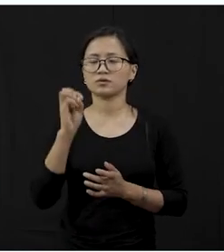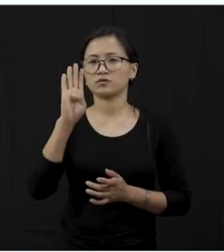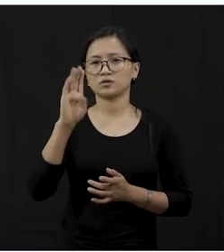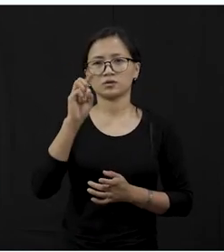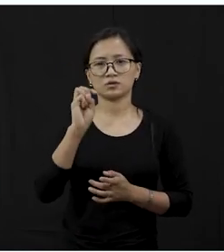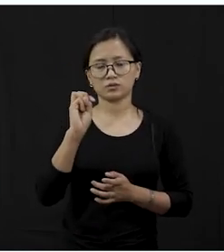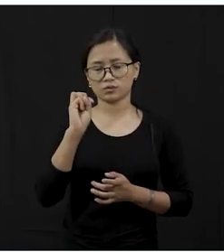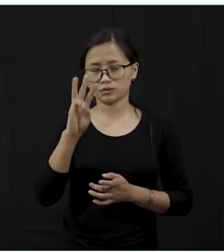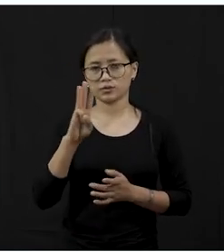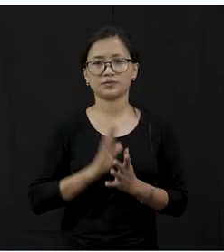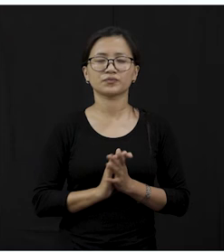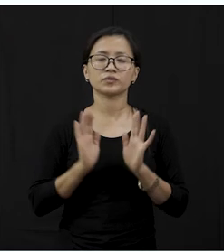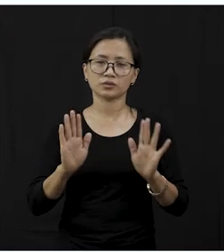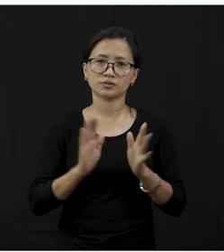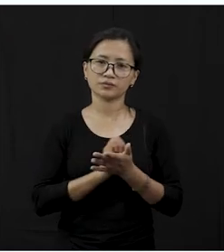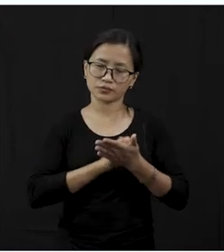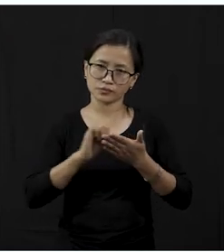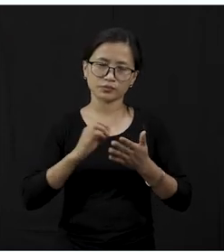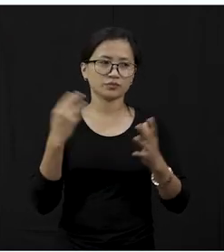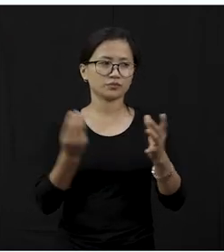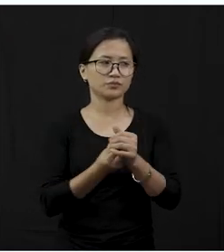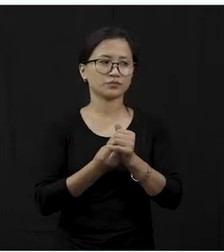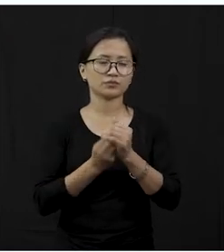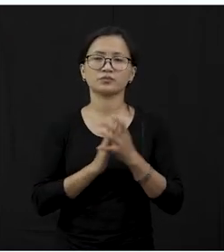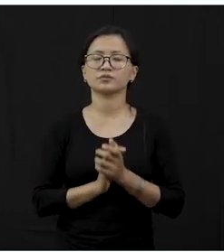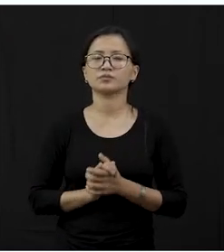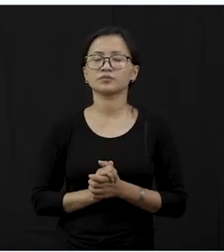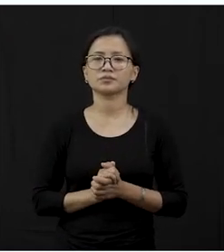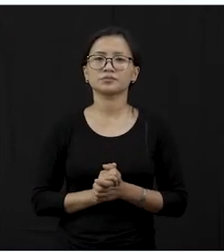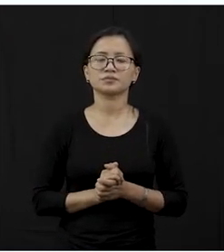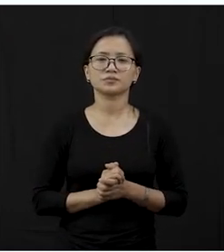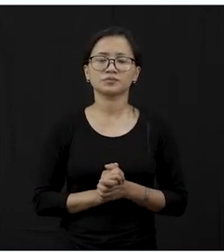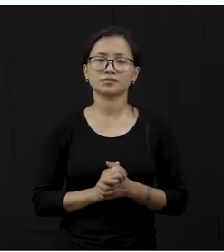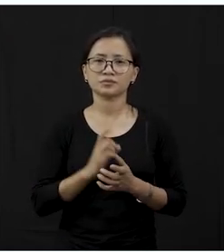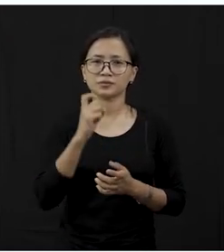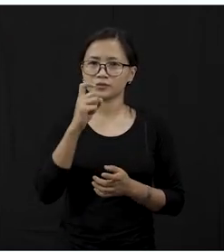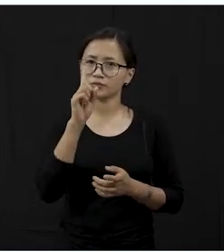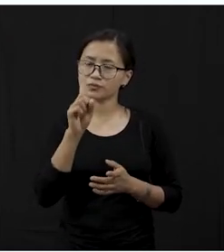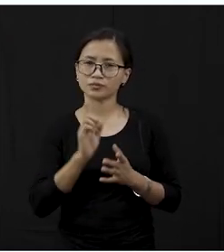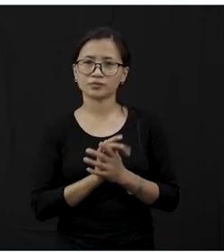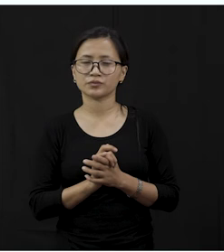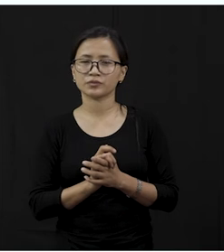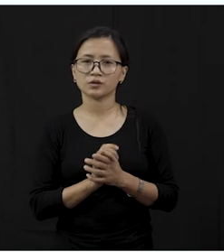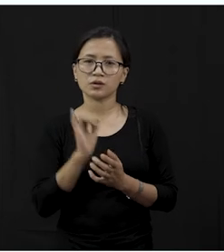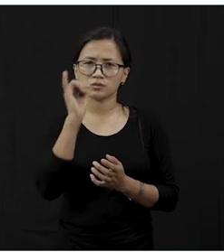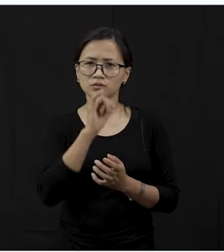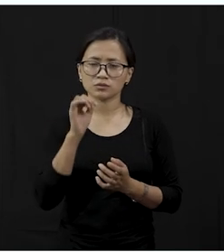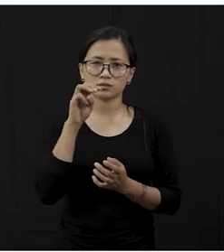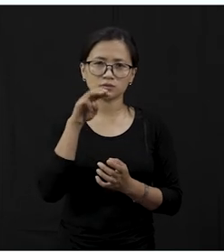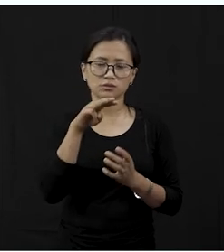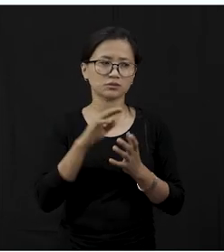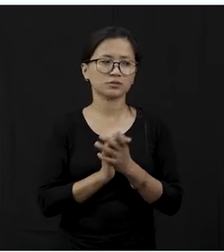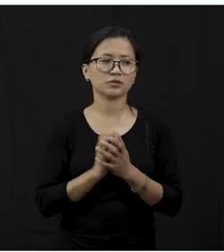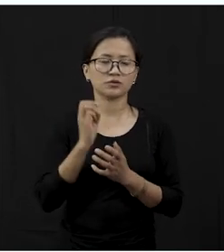71,643. So you write 71 together, 71,000, the periods. So 71, then write